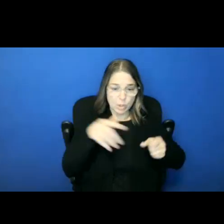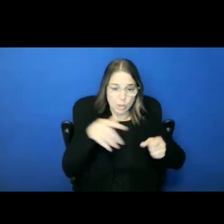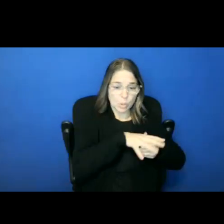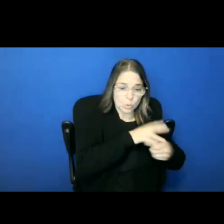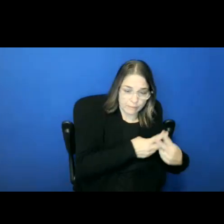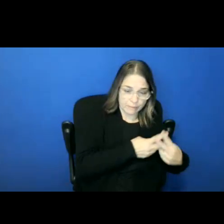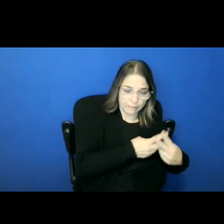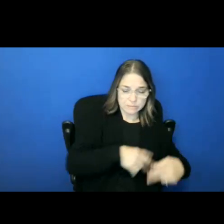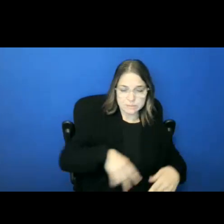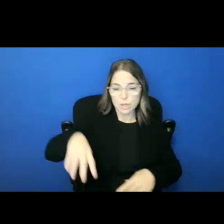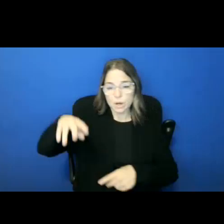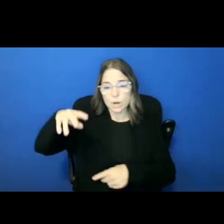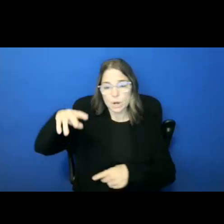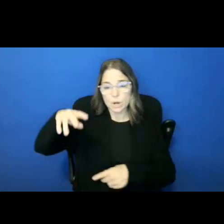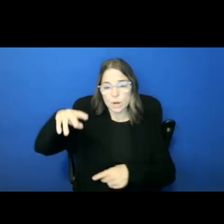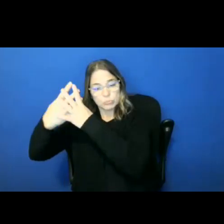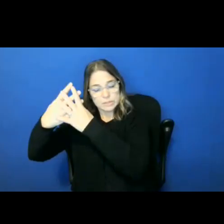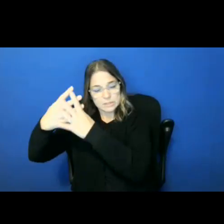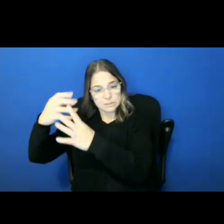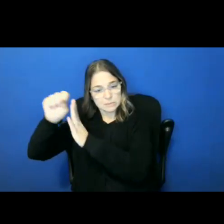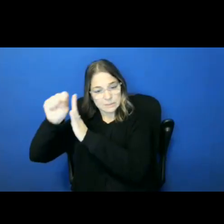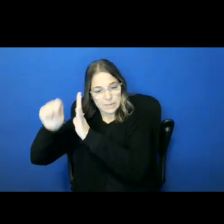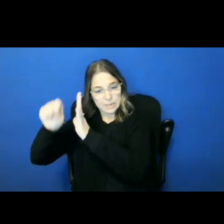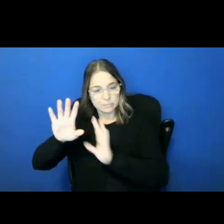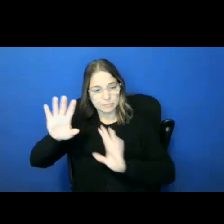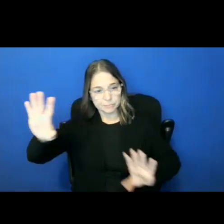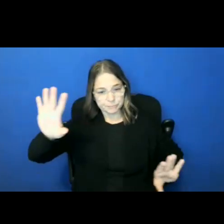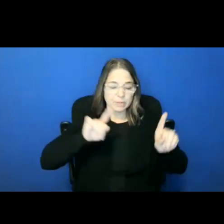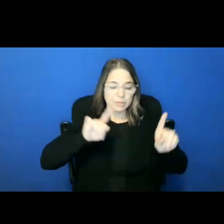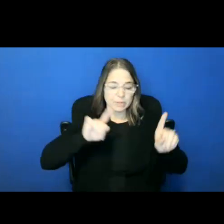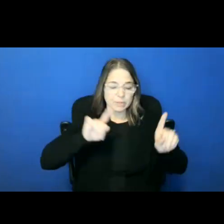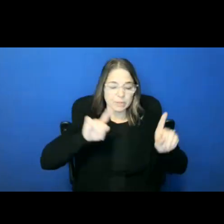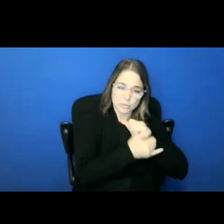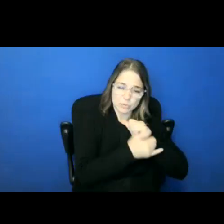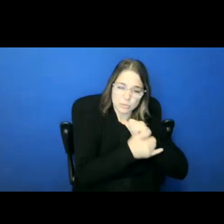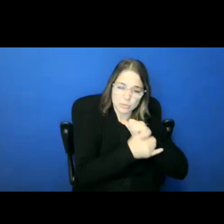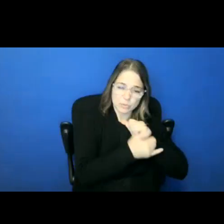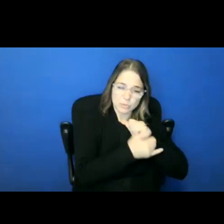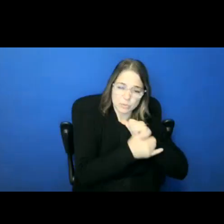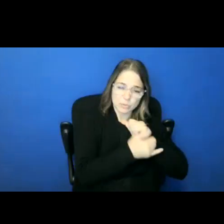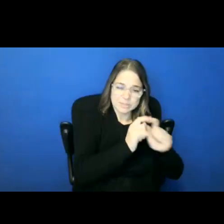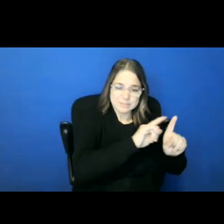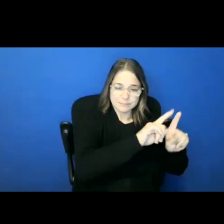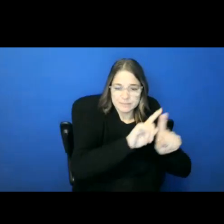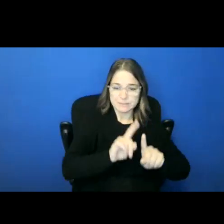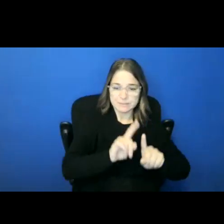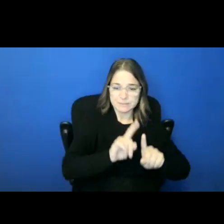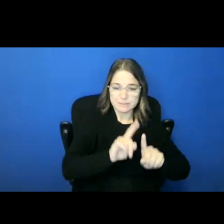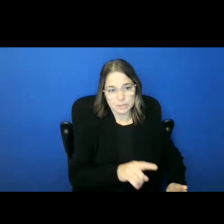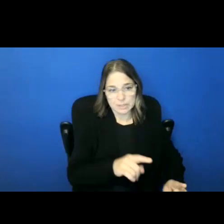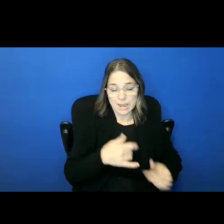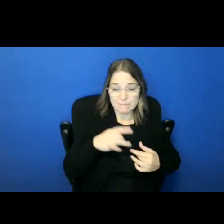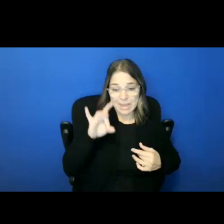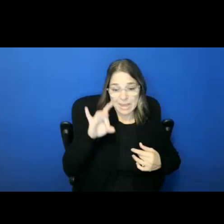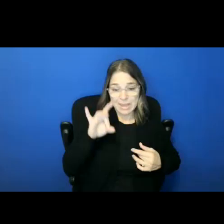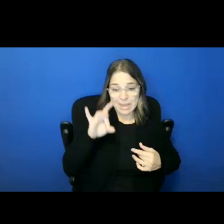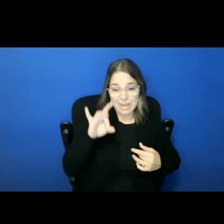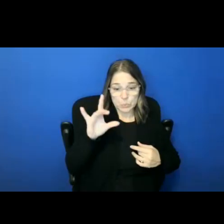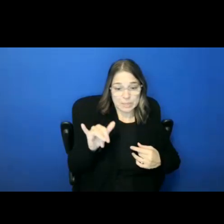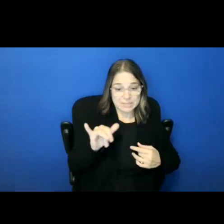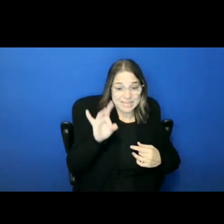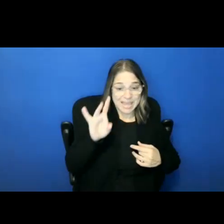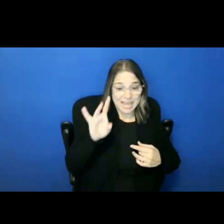the local jail. So there's one thing, but the local jails, it's just done differently in every county. So the organization, we're in 8 counties, and 8 different